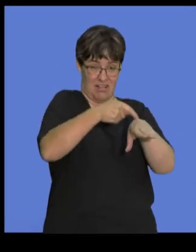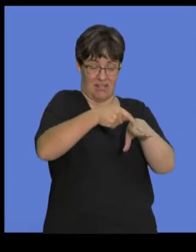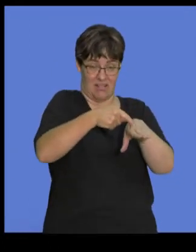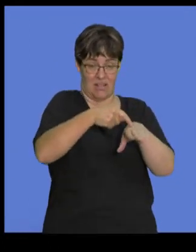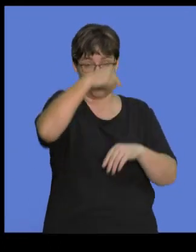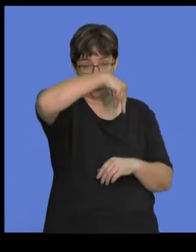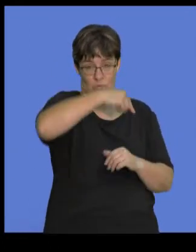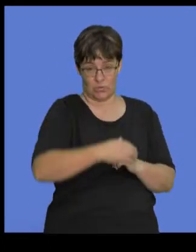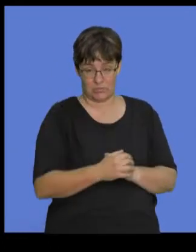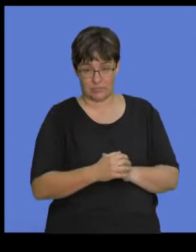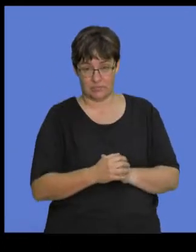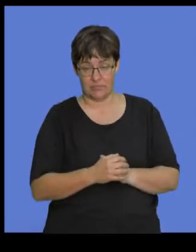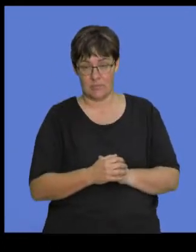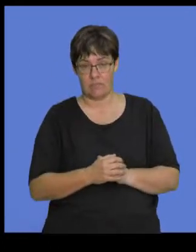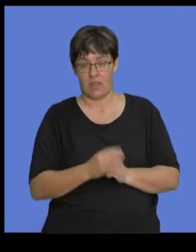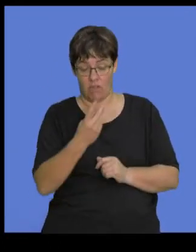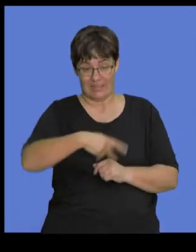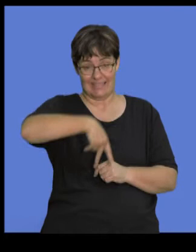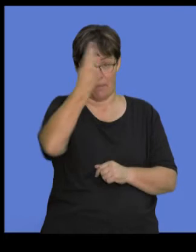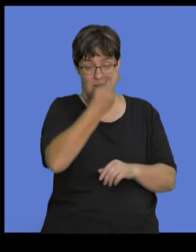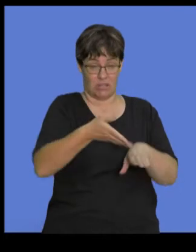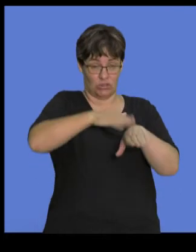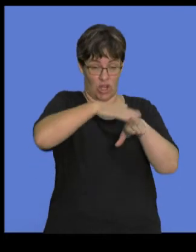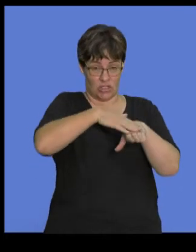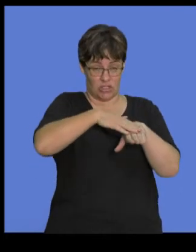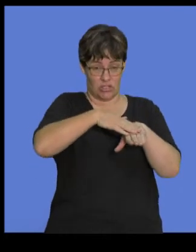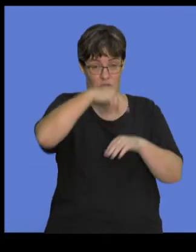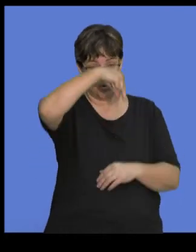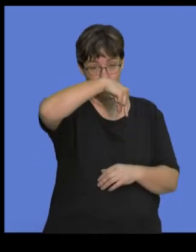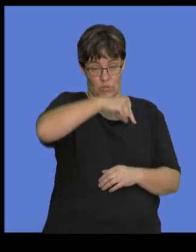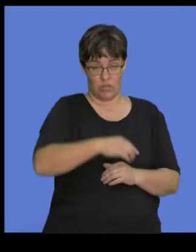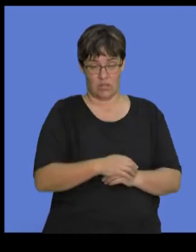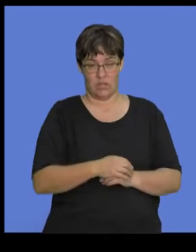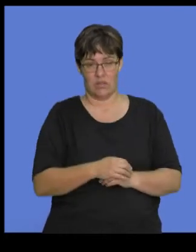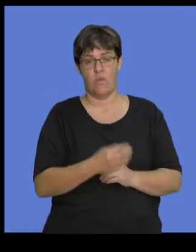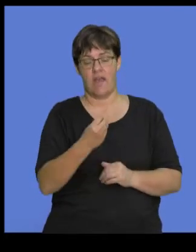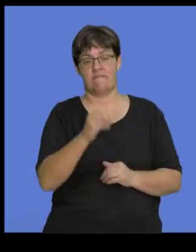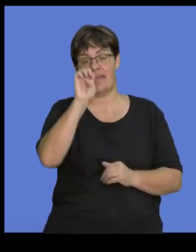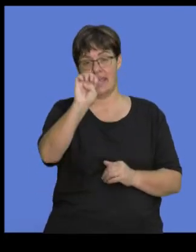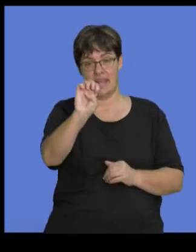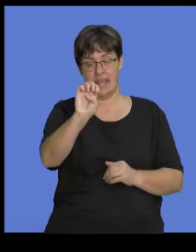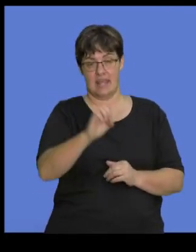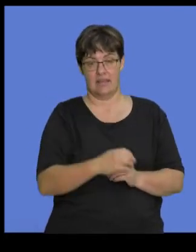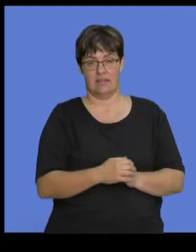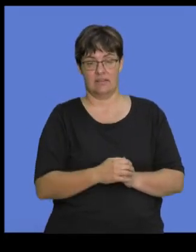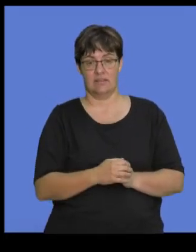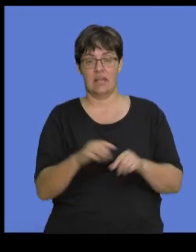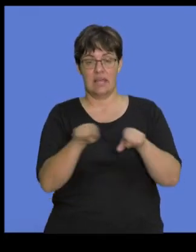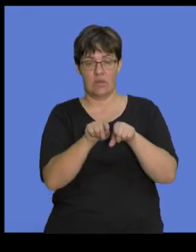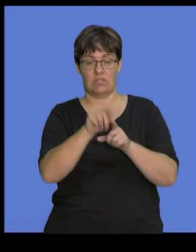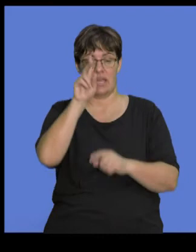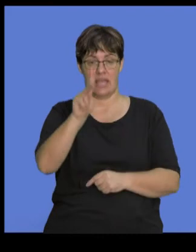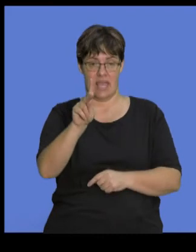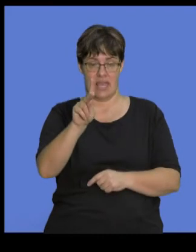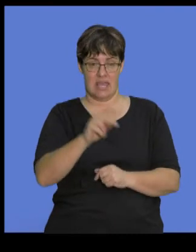charge, okay, Q. So if we double the magnitude of Q, so we have E